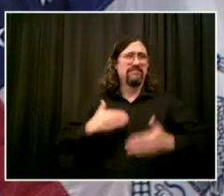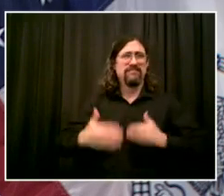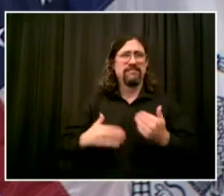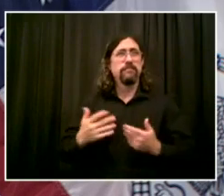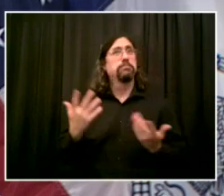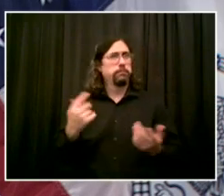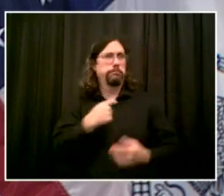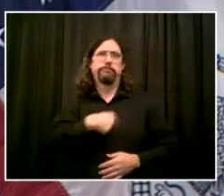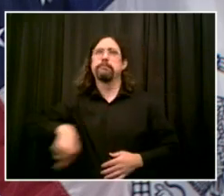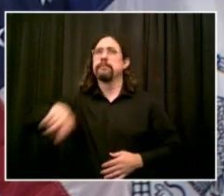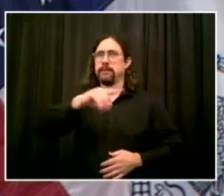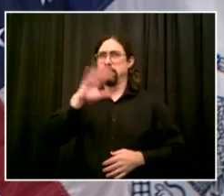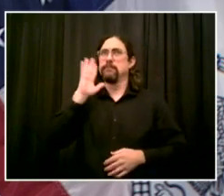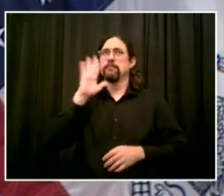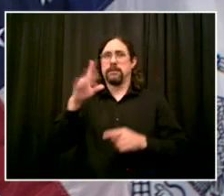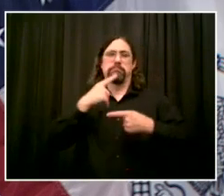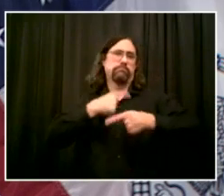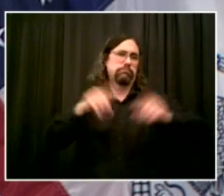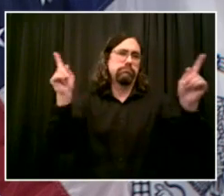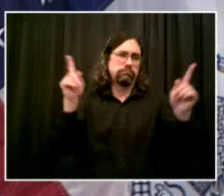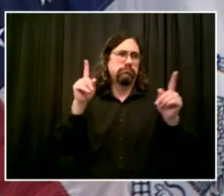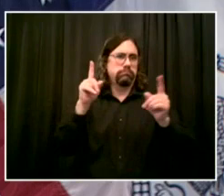Gloria from New York One.